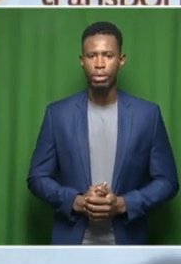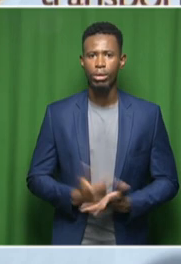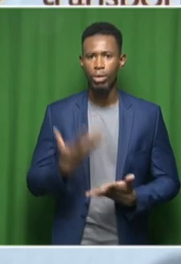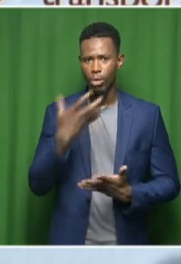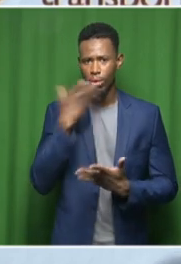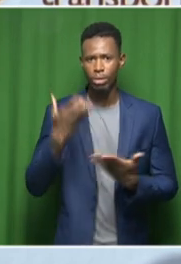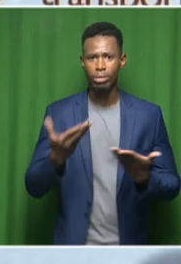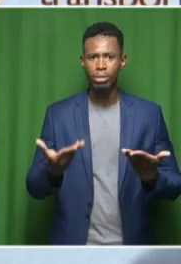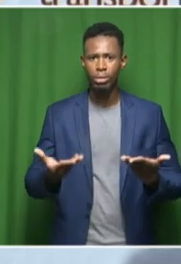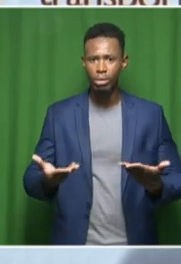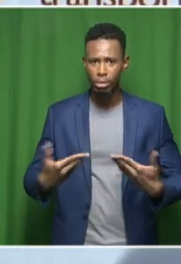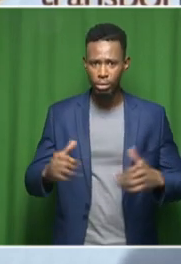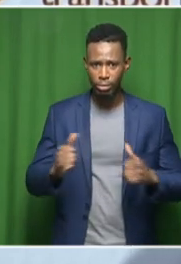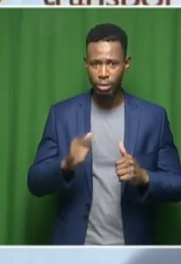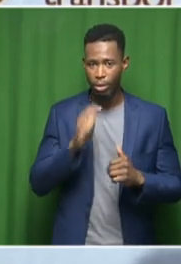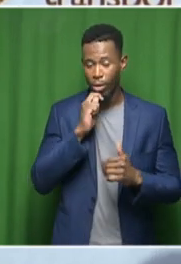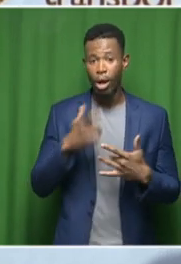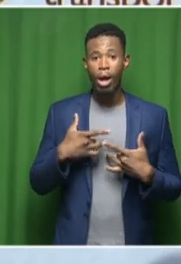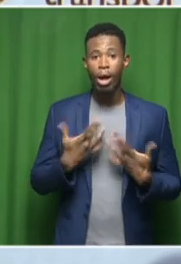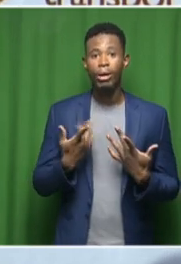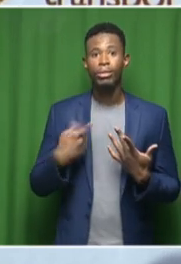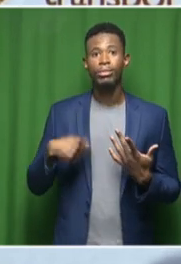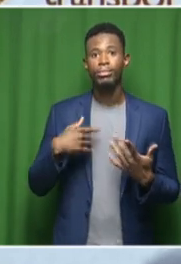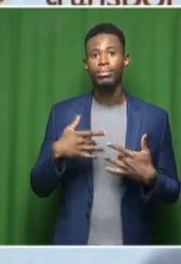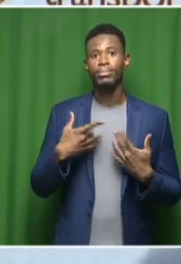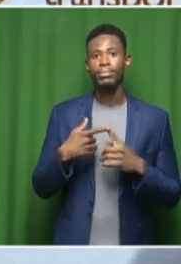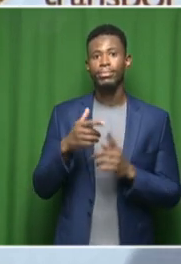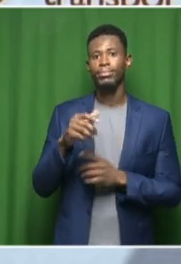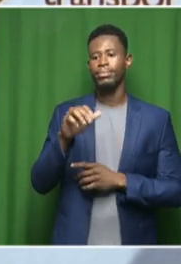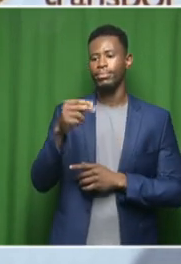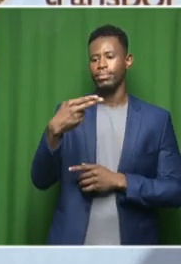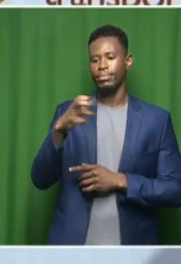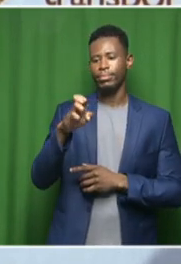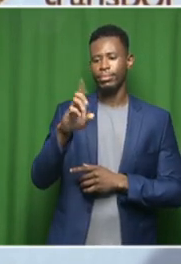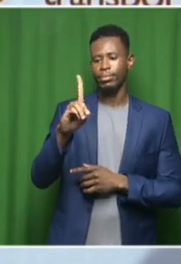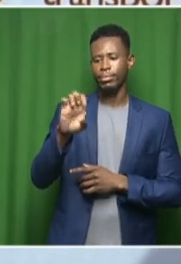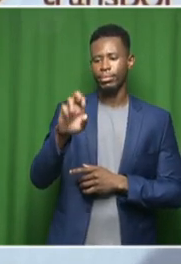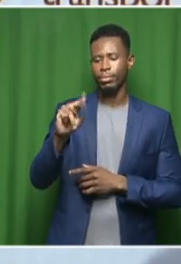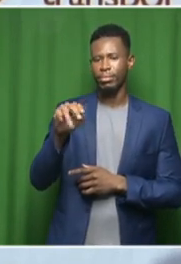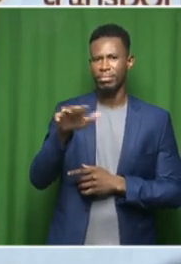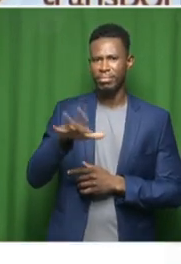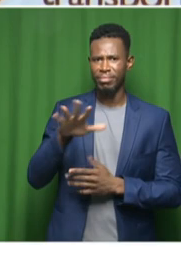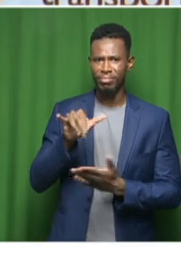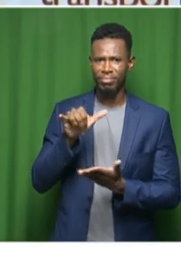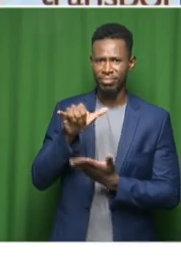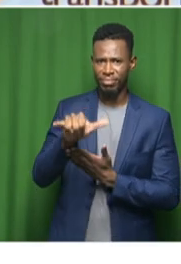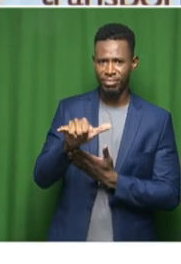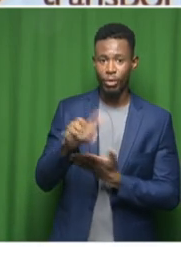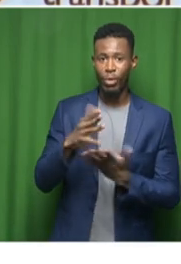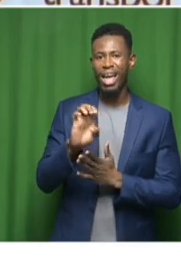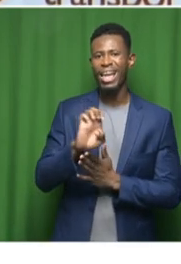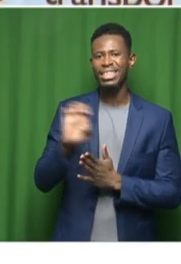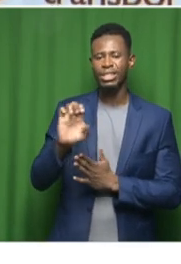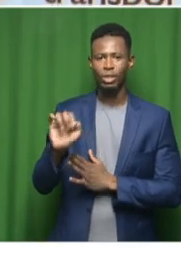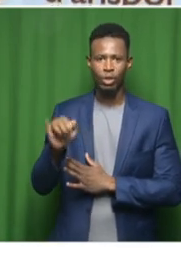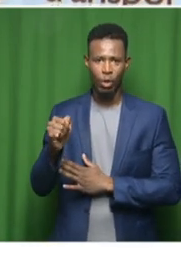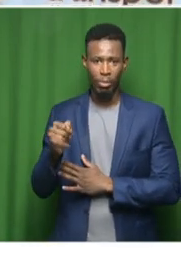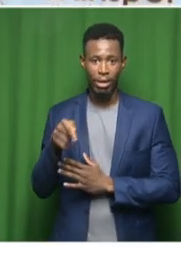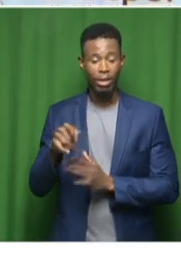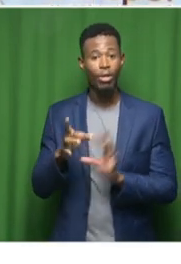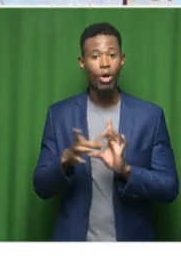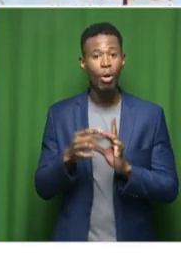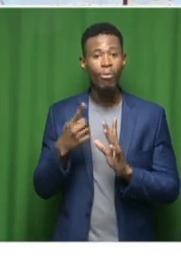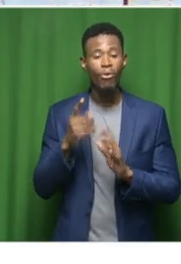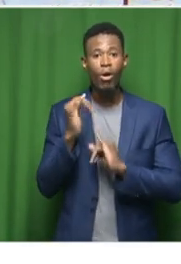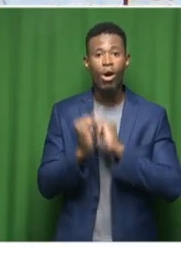And a warm welcome back. This is Morning Live, and we're coming to you live from the Heidelberg Aerodrome in Heidelberg, east of Johannesburg. This is the home of